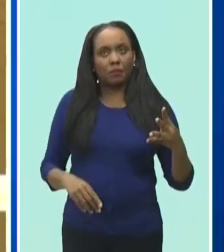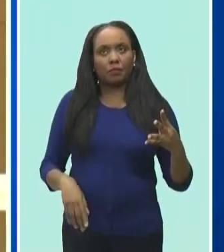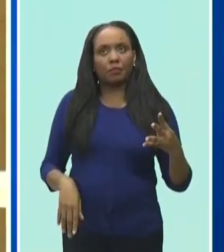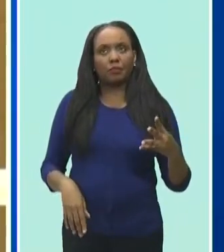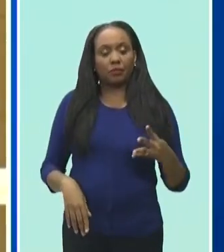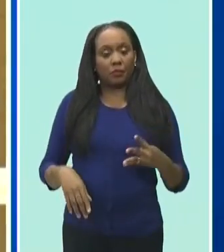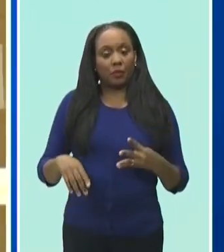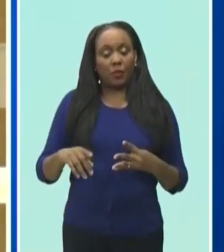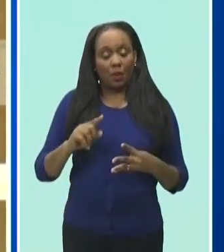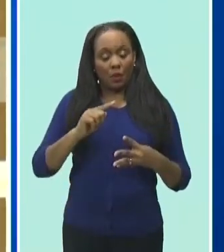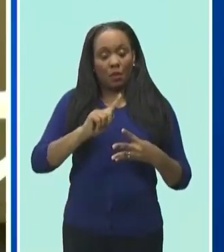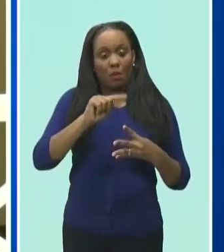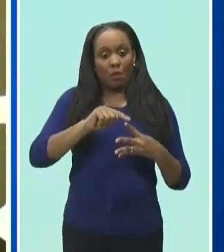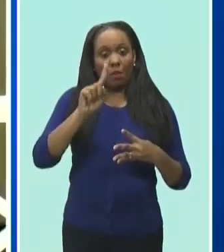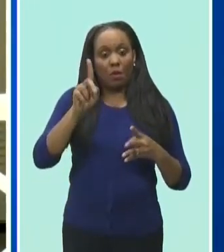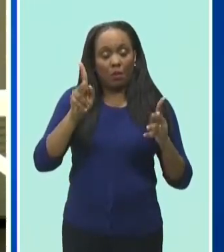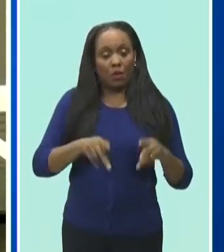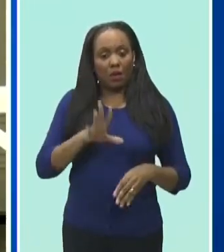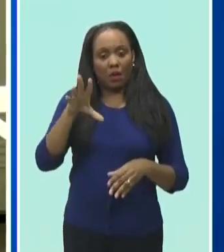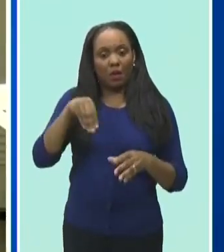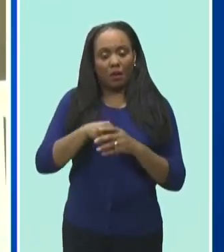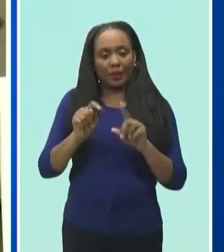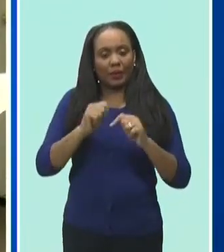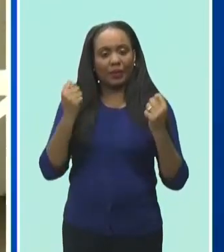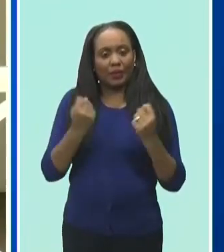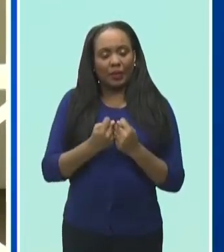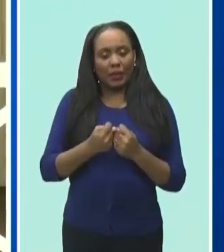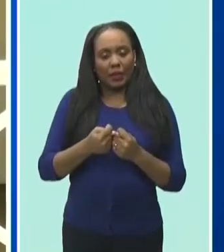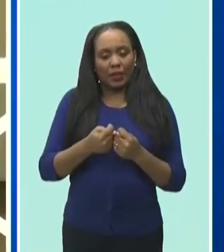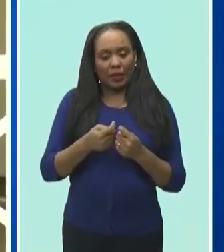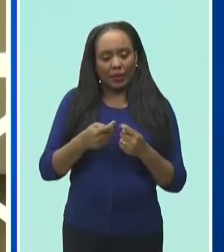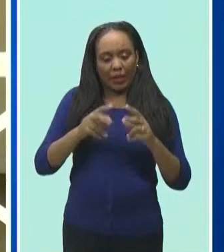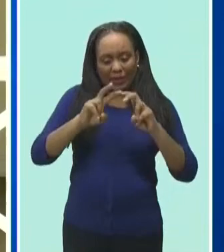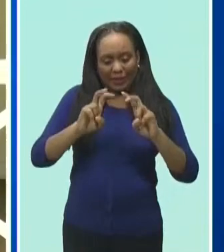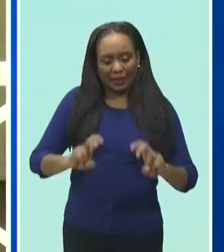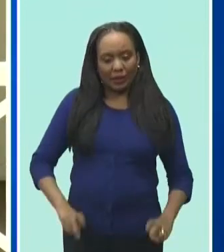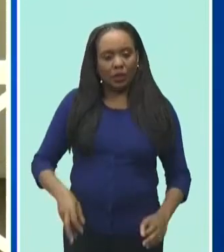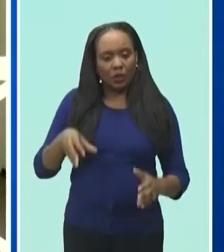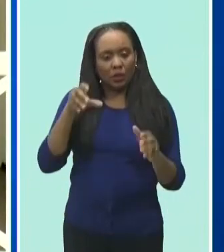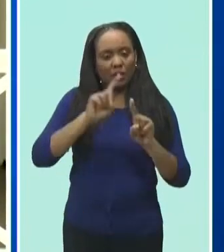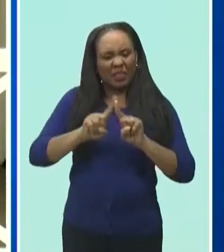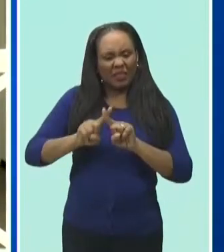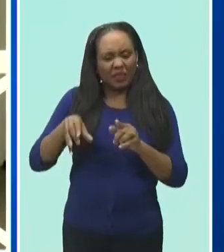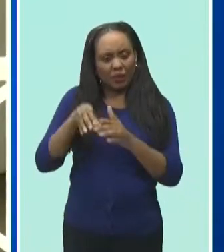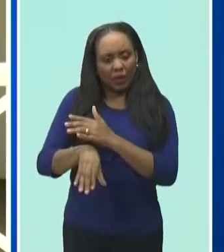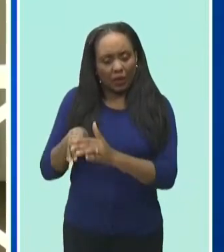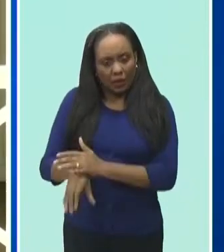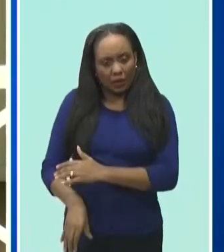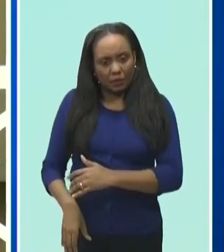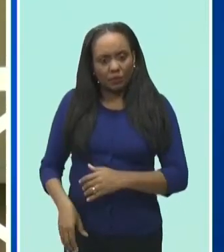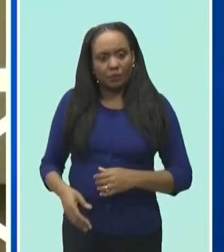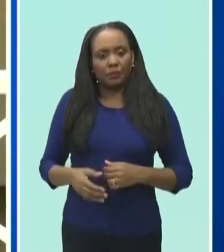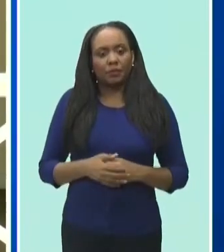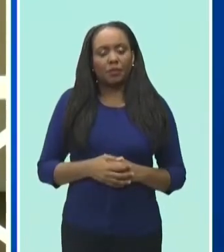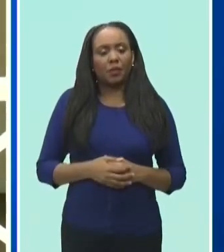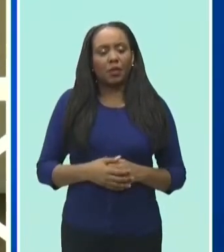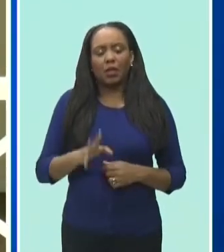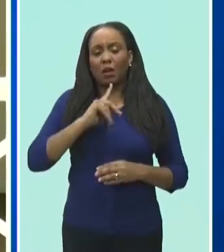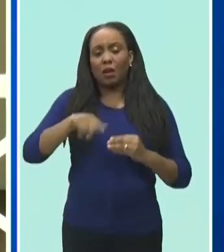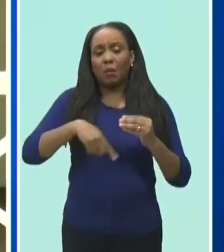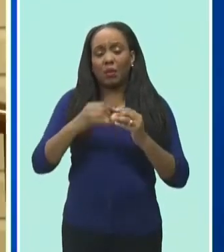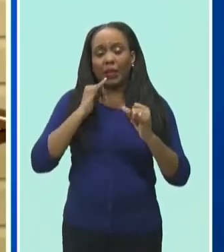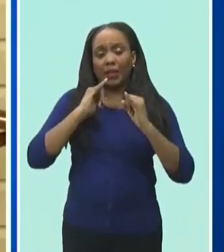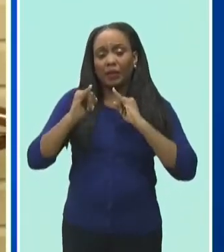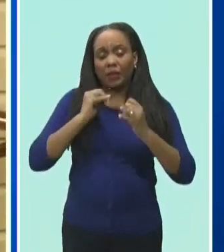which investigated Lieutenant Herwood's alleged crimes. He revealed the details of an interview conducted with the accused.